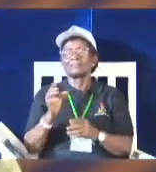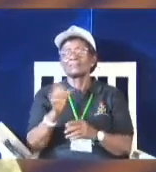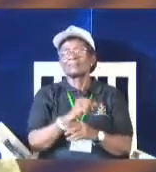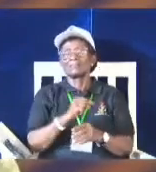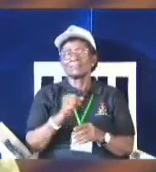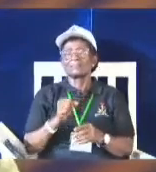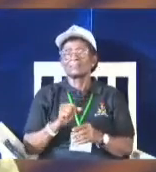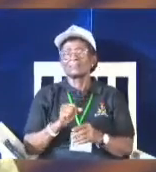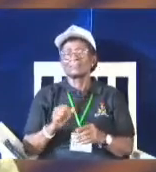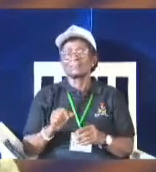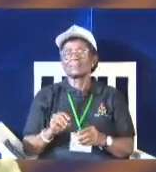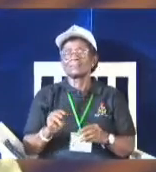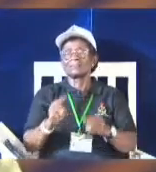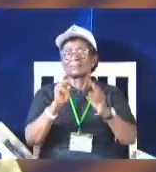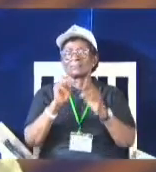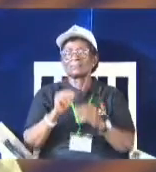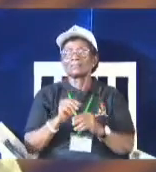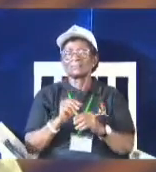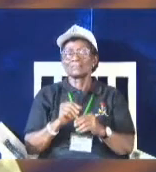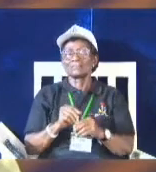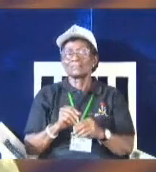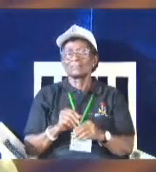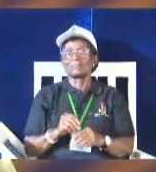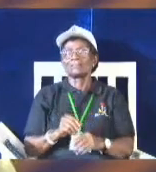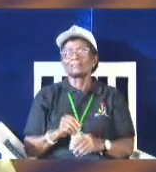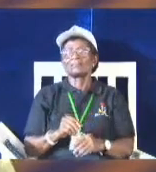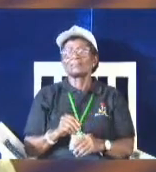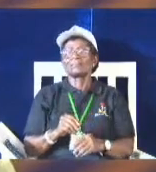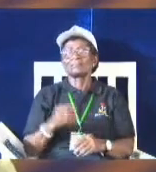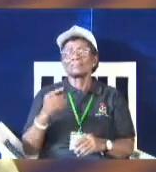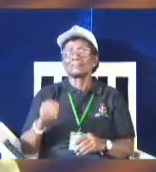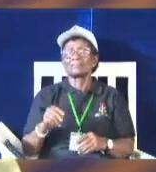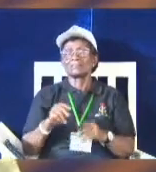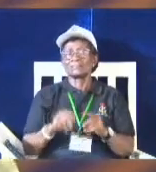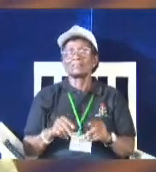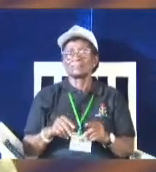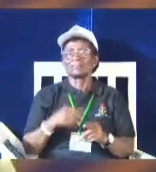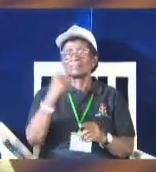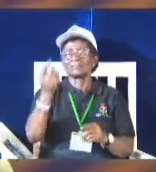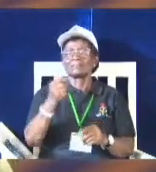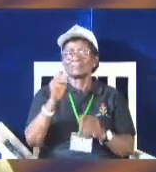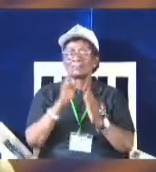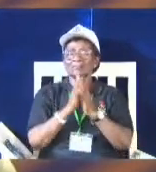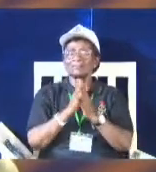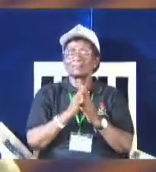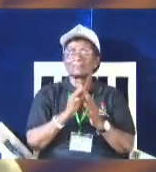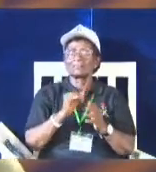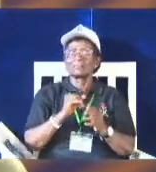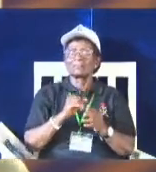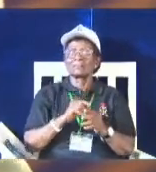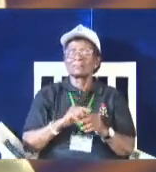before they said, this fellow is always praying, he can't be an armed robber.